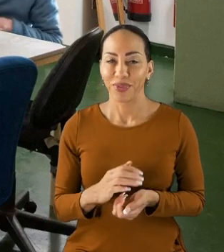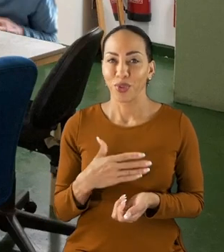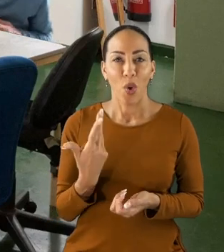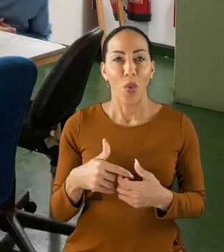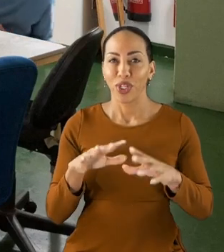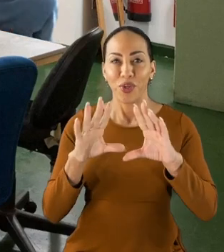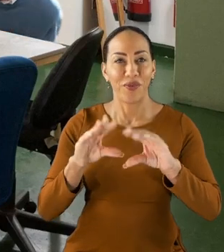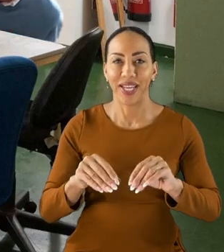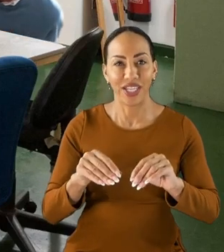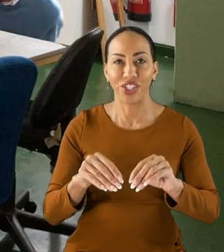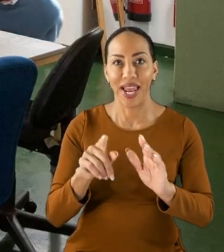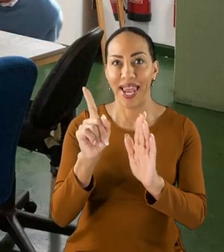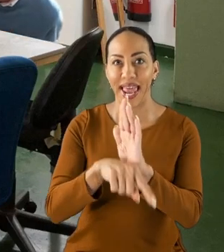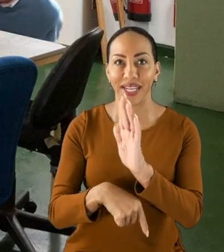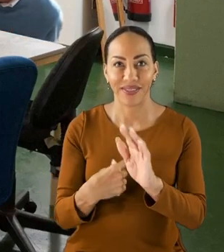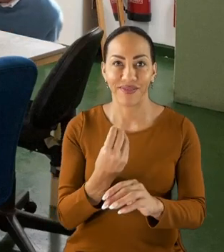than 1 o'clock for lunch.